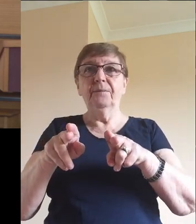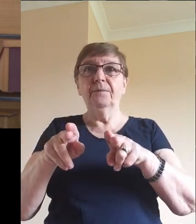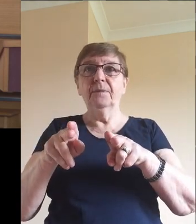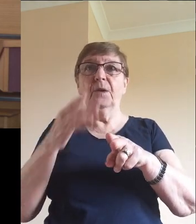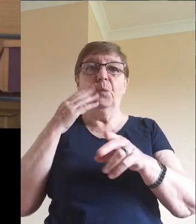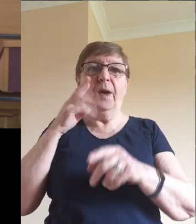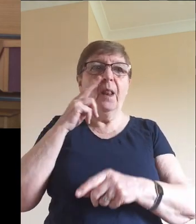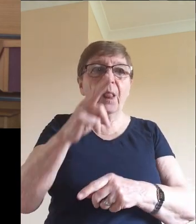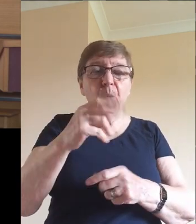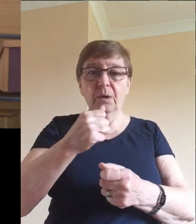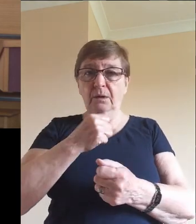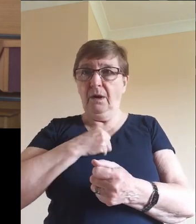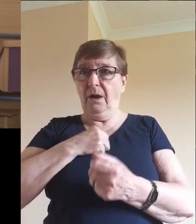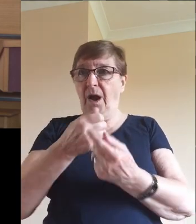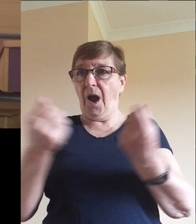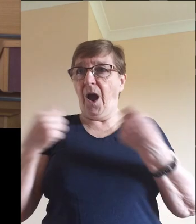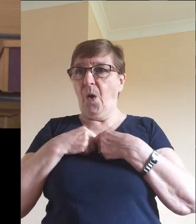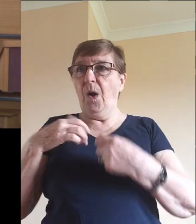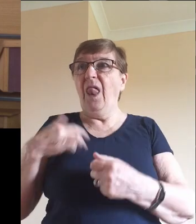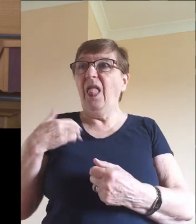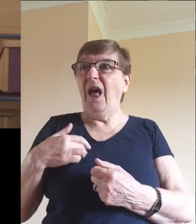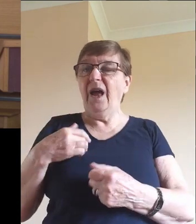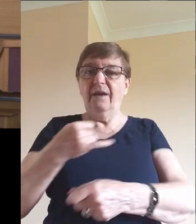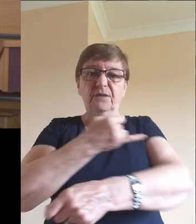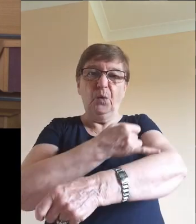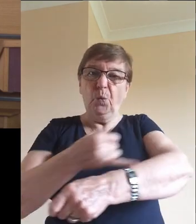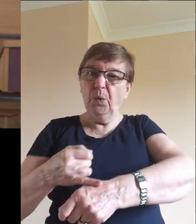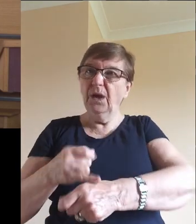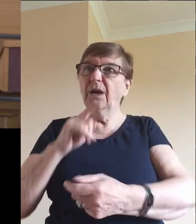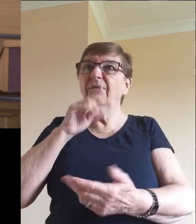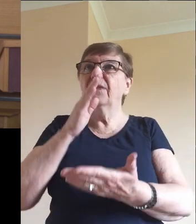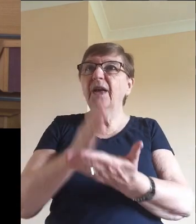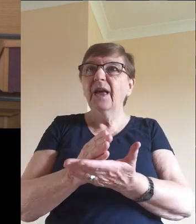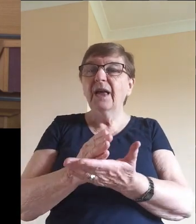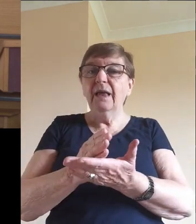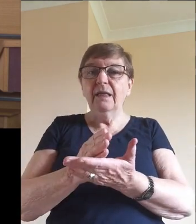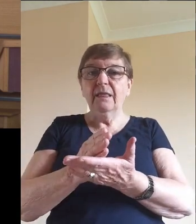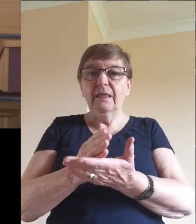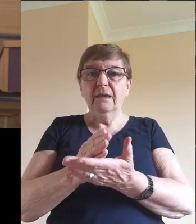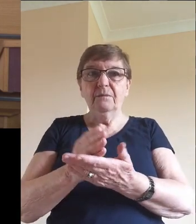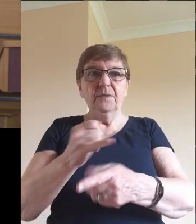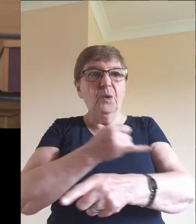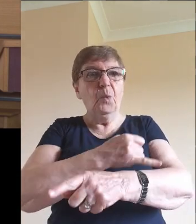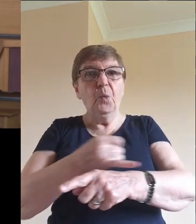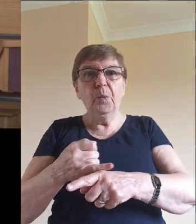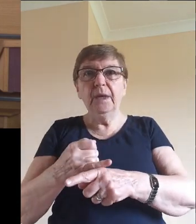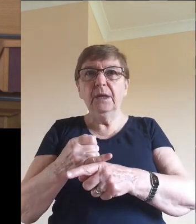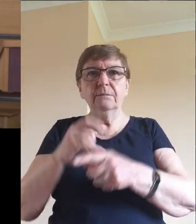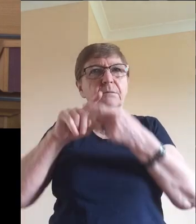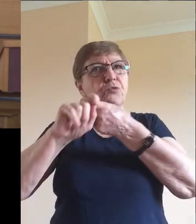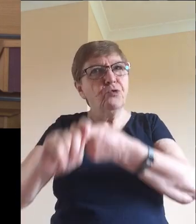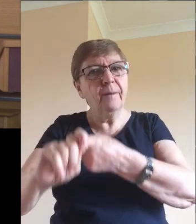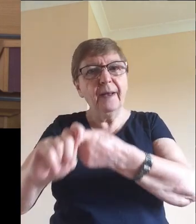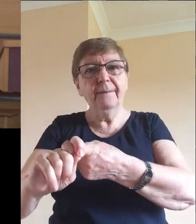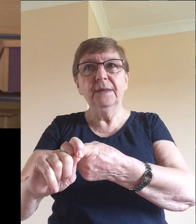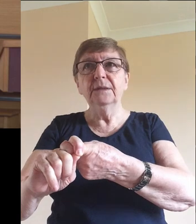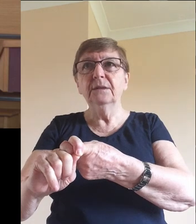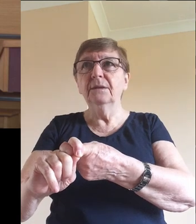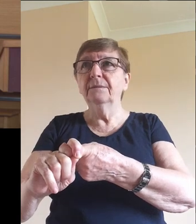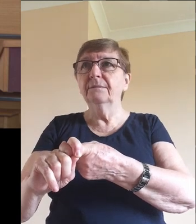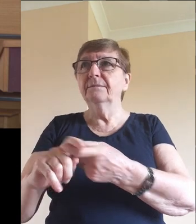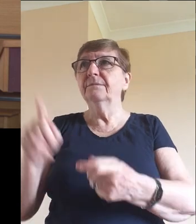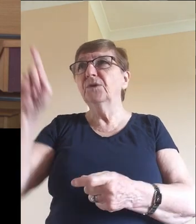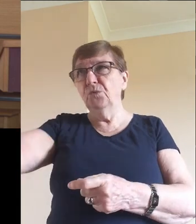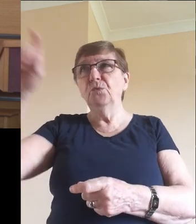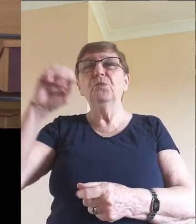When you look at our lives, the weakness of our faith, the frailty of our commitment, you must grieve over